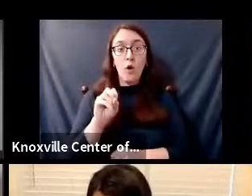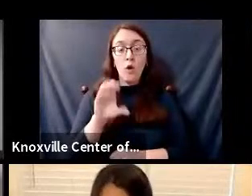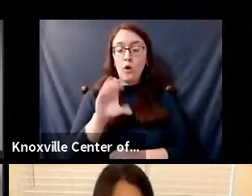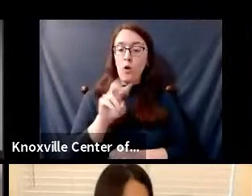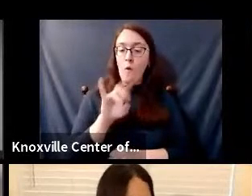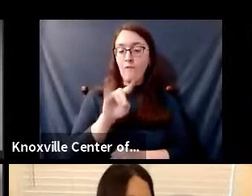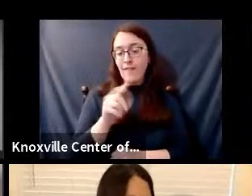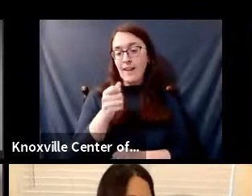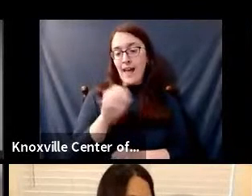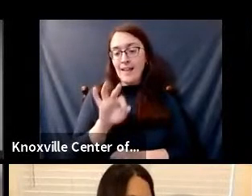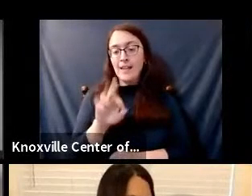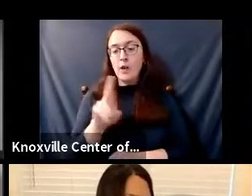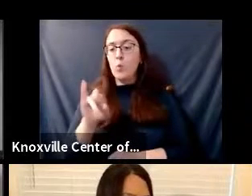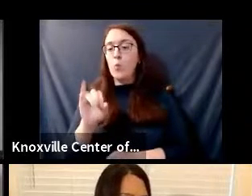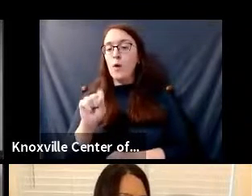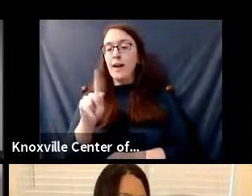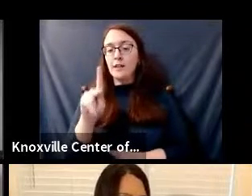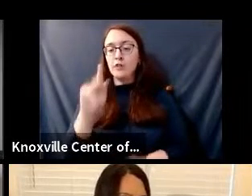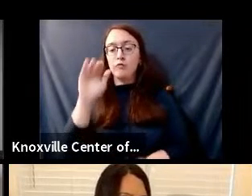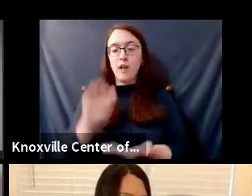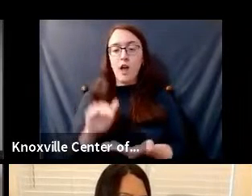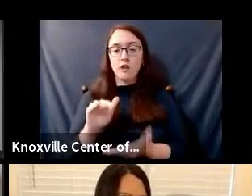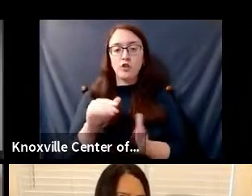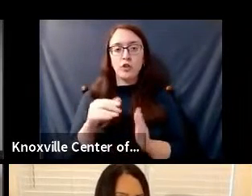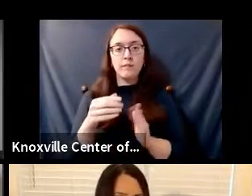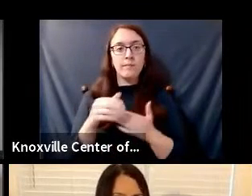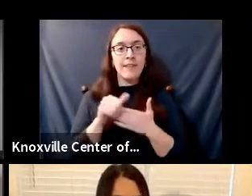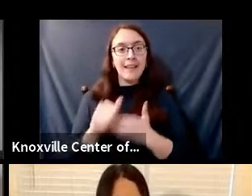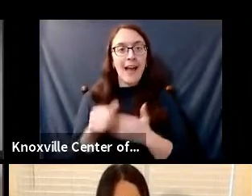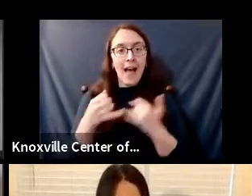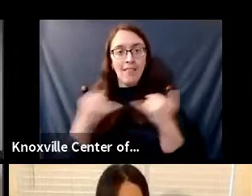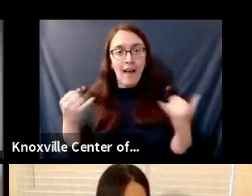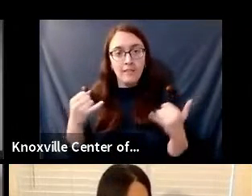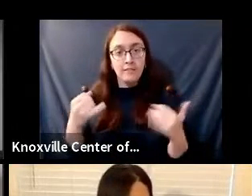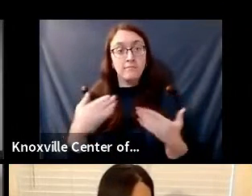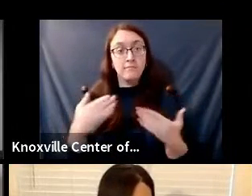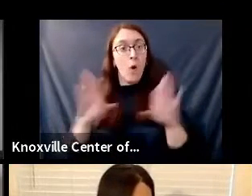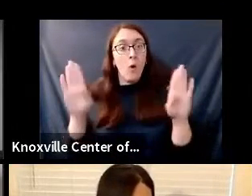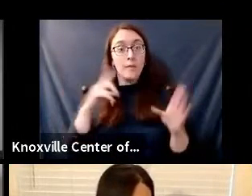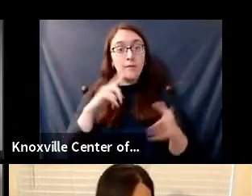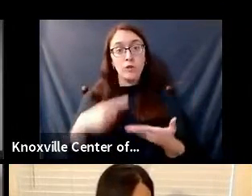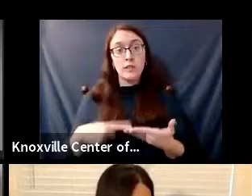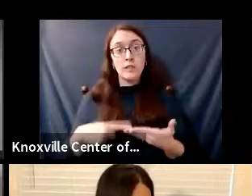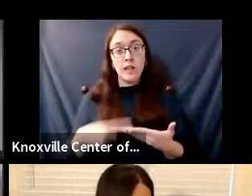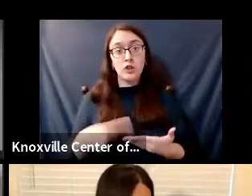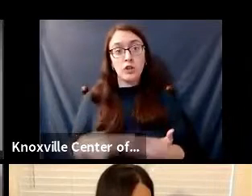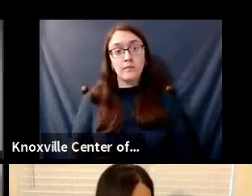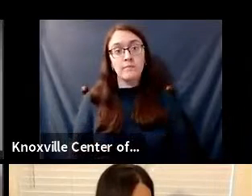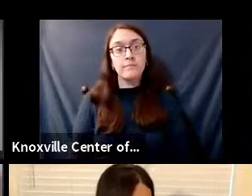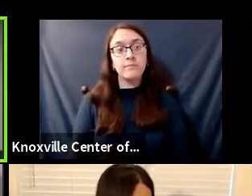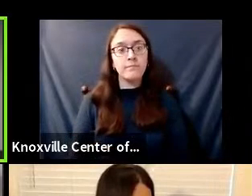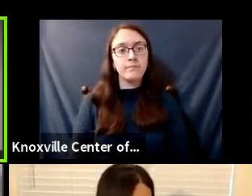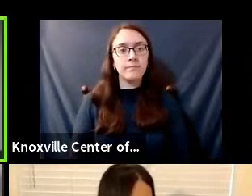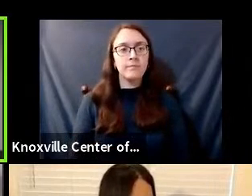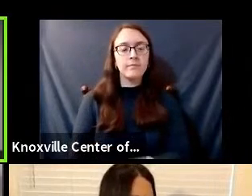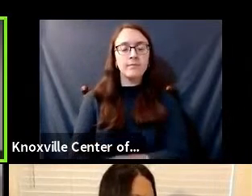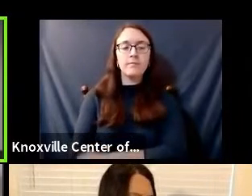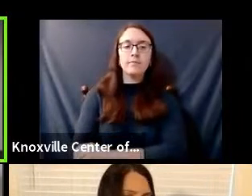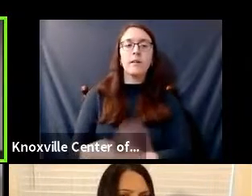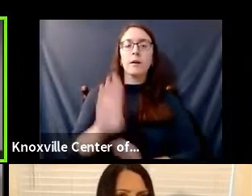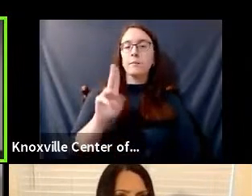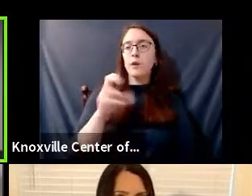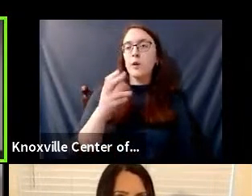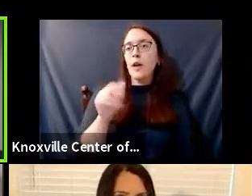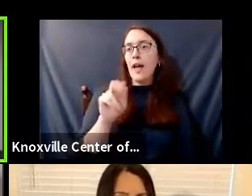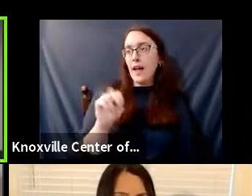guidelines. I guess discussion, I'll just open it for discussion at this point. Dr. Souza?